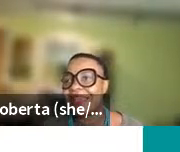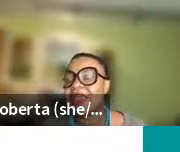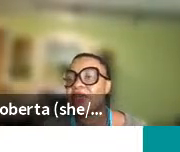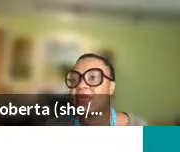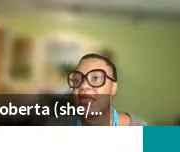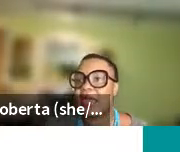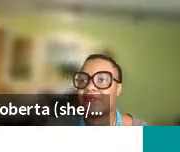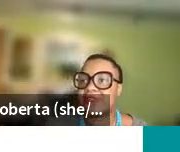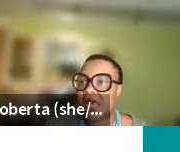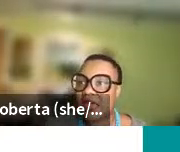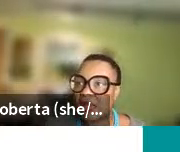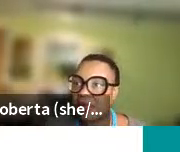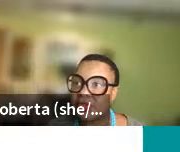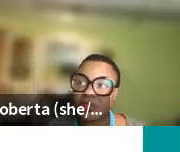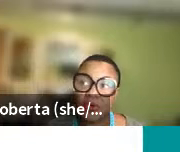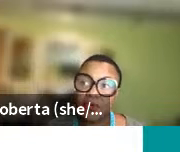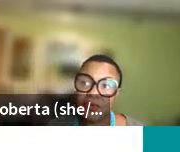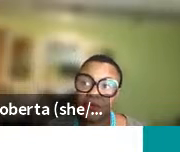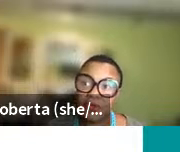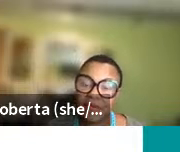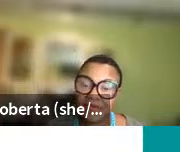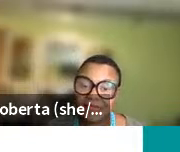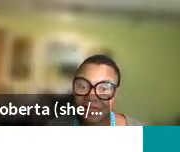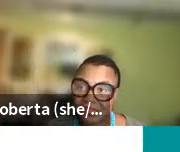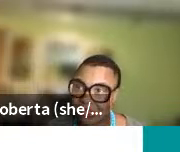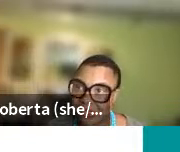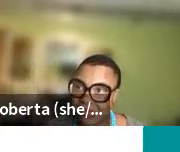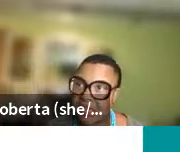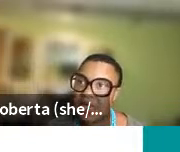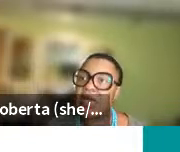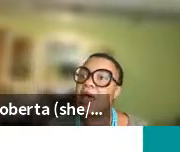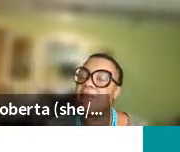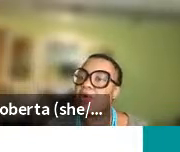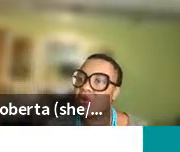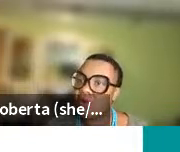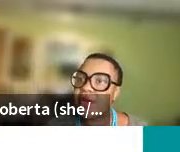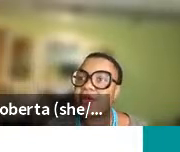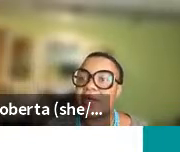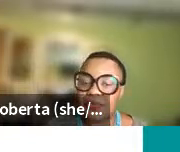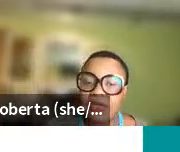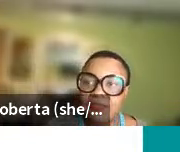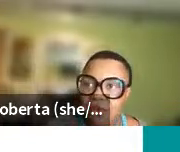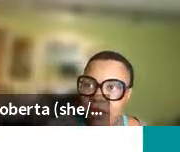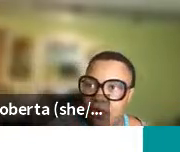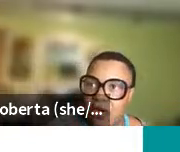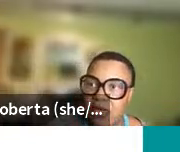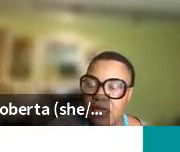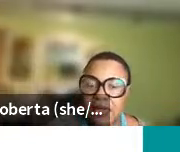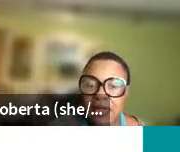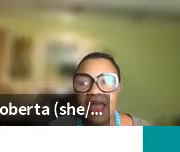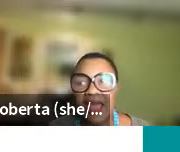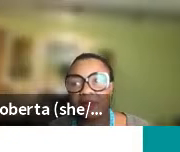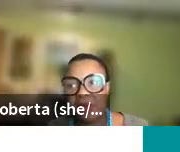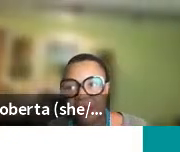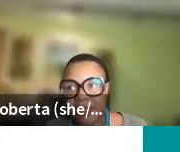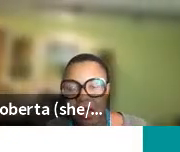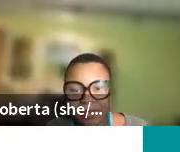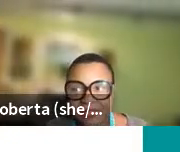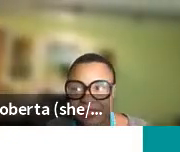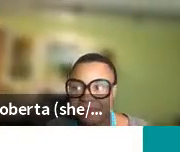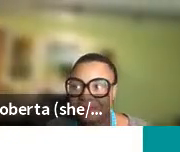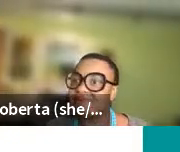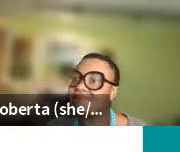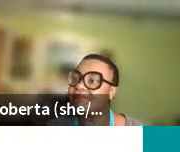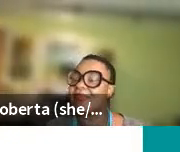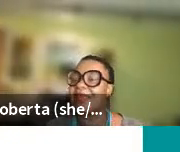Johnson. We have design options overview and discussion, more about our equity framework, and public